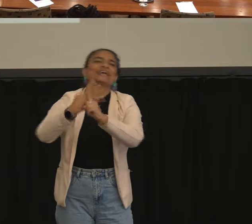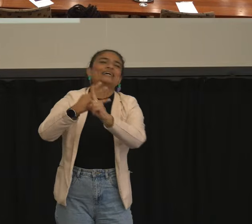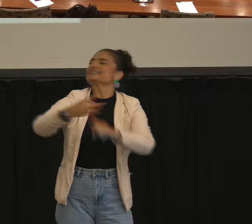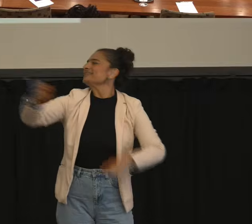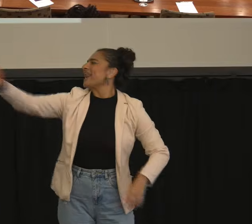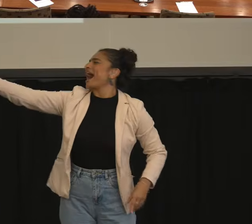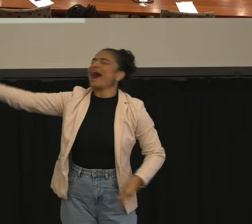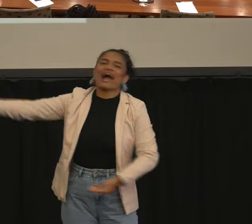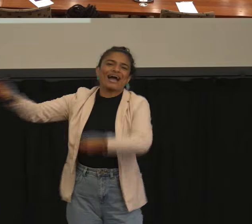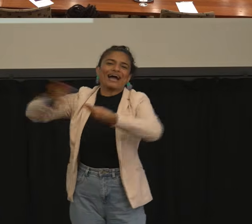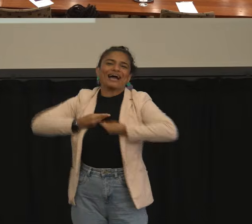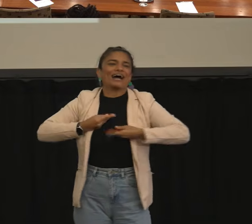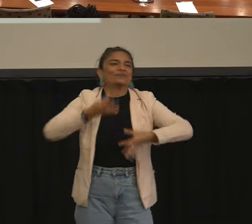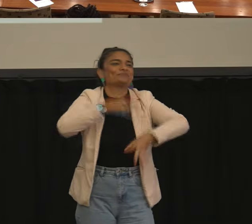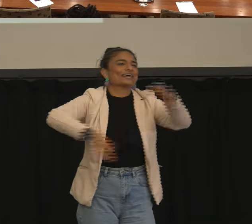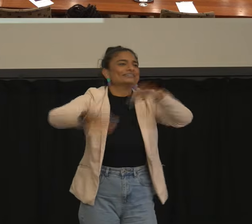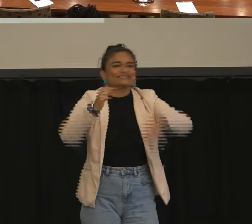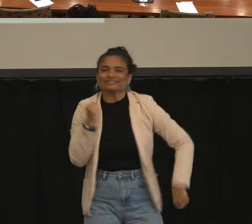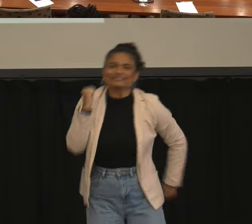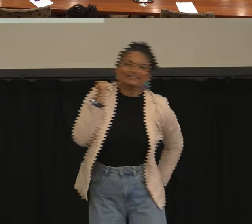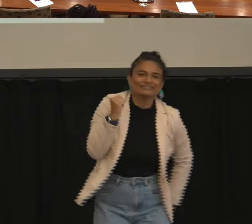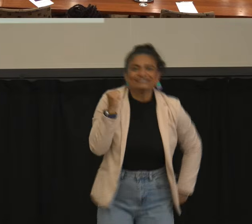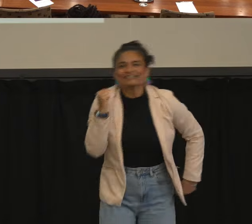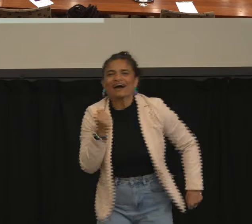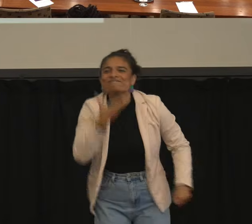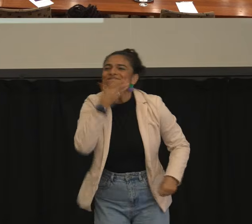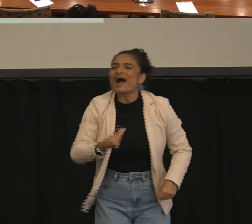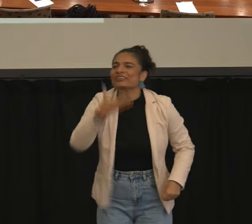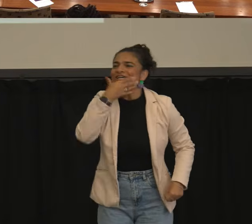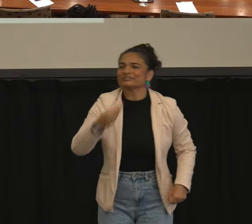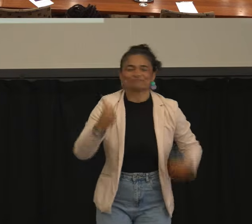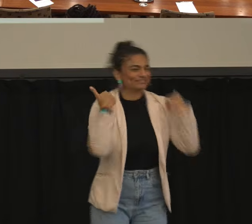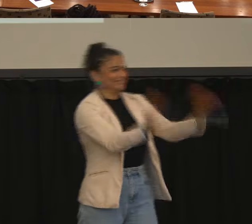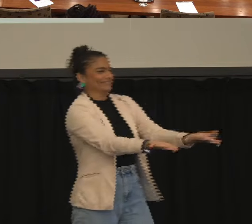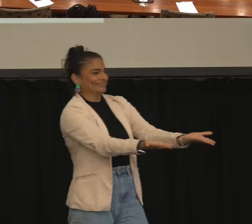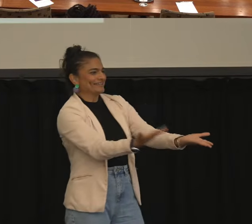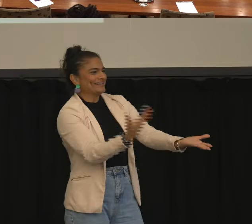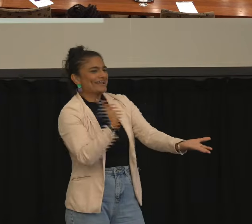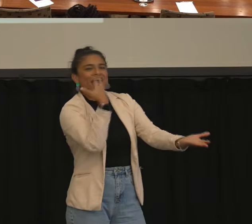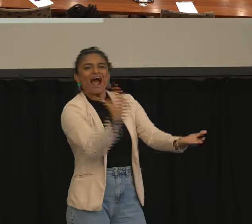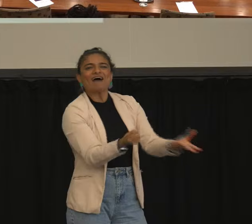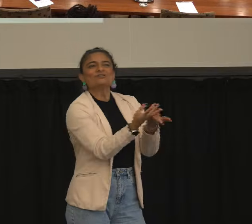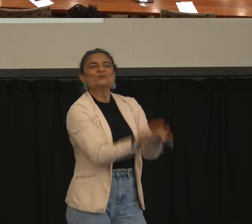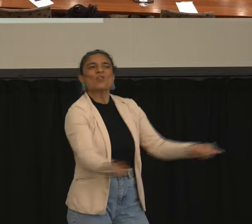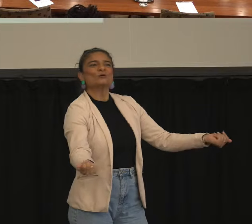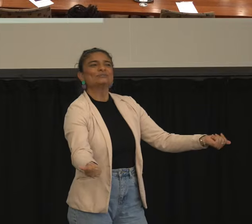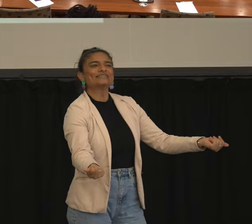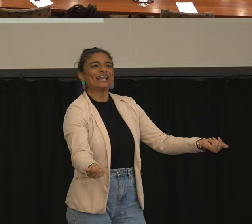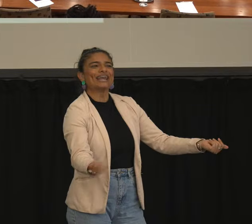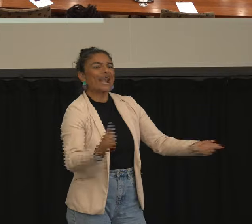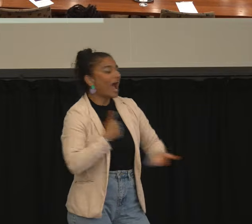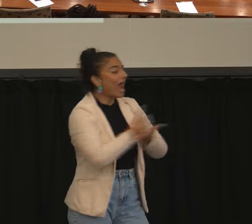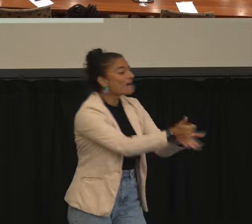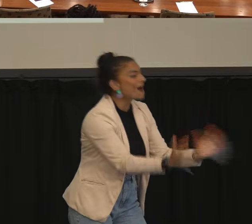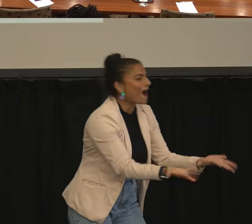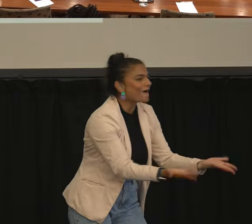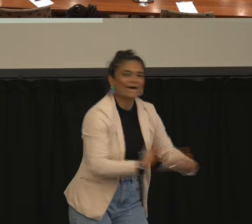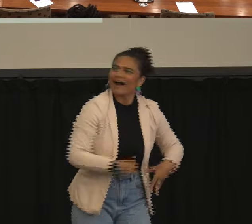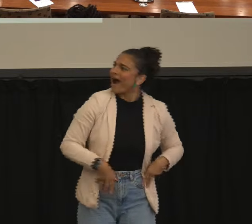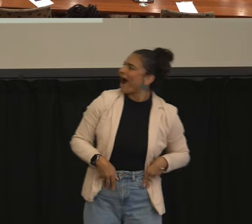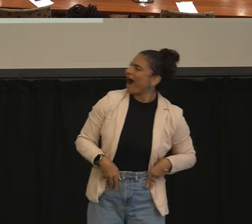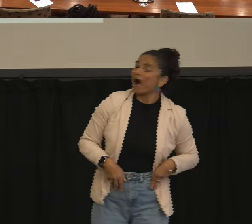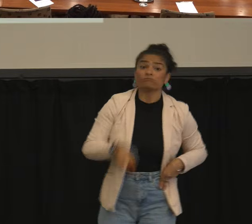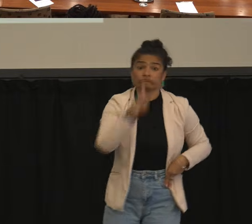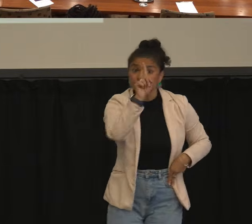And finally, our Father SADiLaR gave us a beautiful gift, like Father Christmas. And they gave